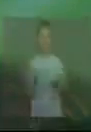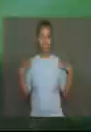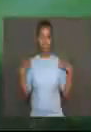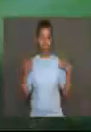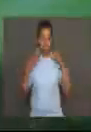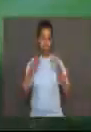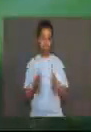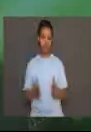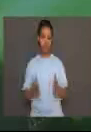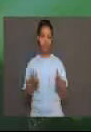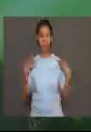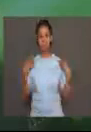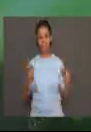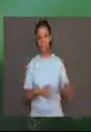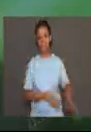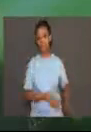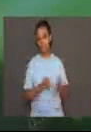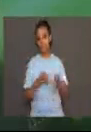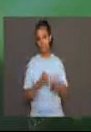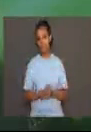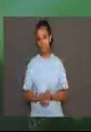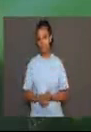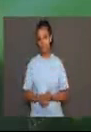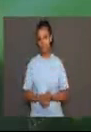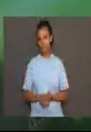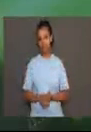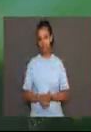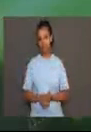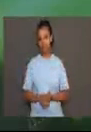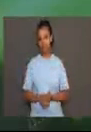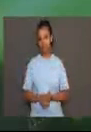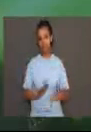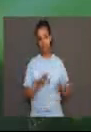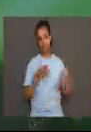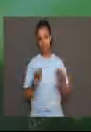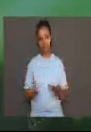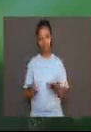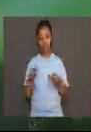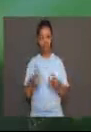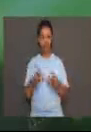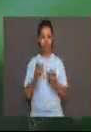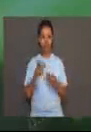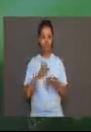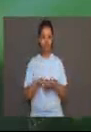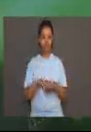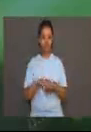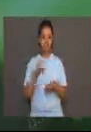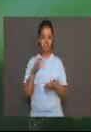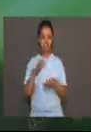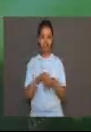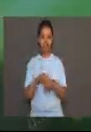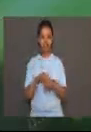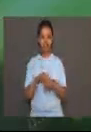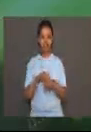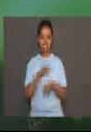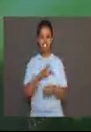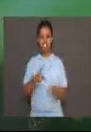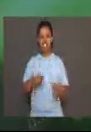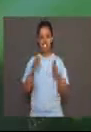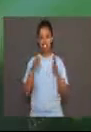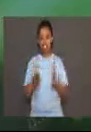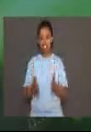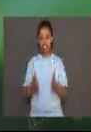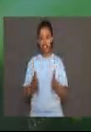Hello, teacher. Hello, students. Welcome to today's lesson on the